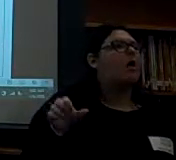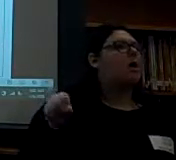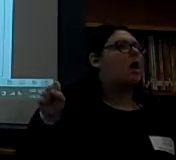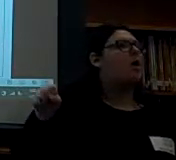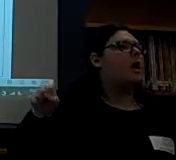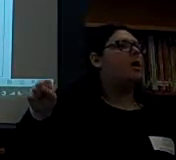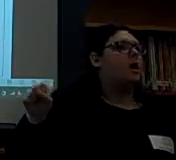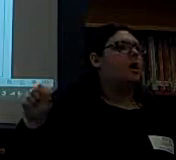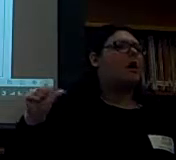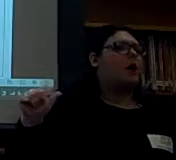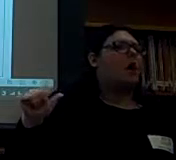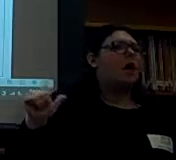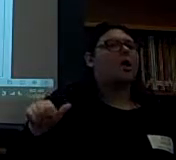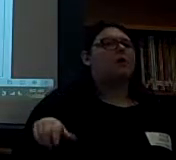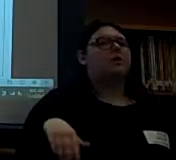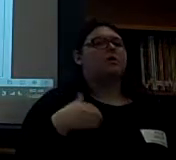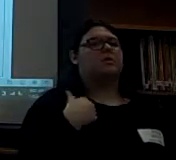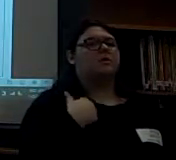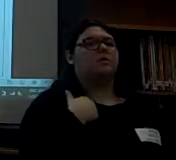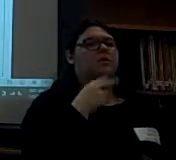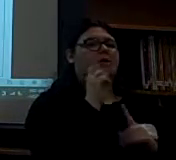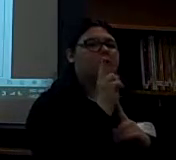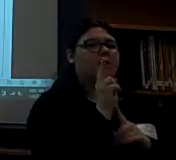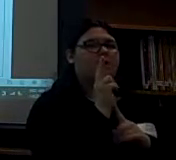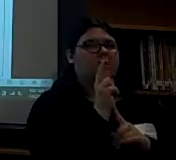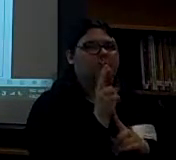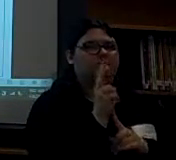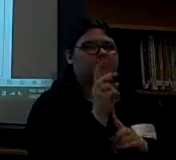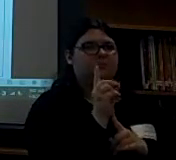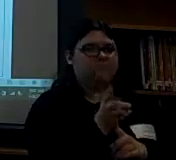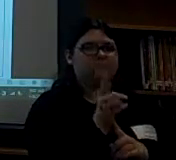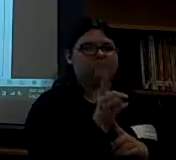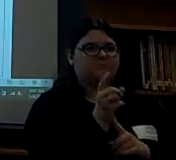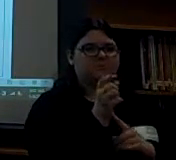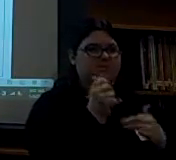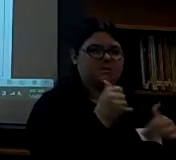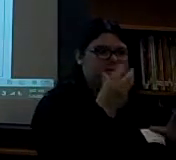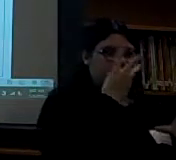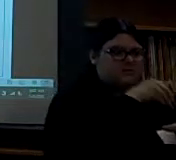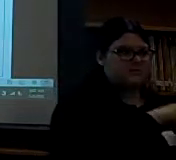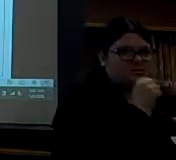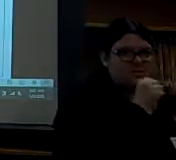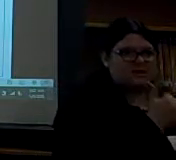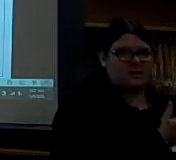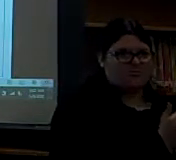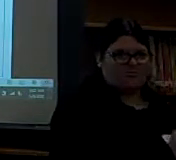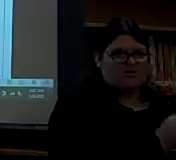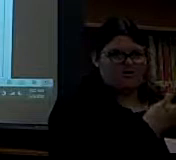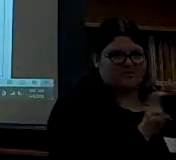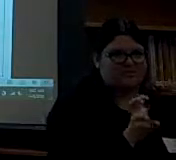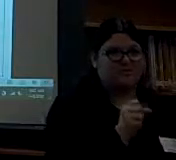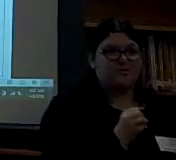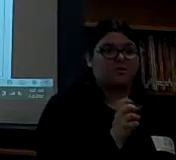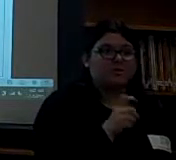then 2 minutes ticks down, and then maybe you have an alarm, it goes off, they're still engaged. It doesn't help them at all with the transition. So